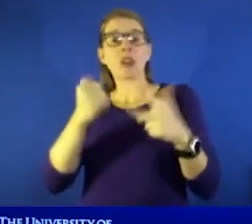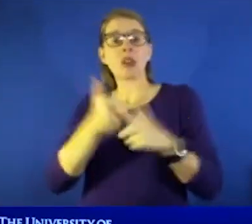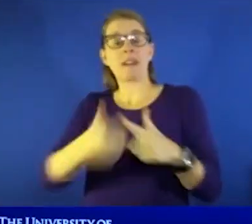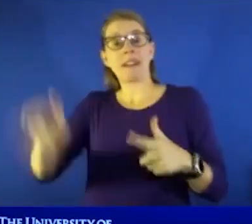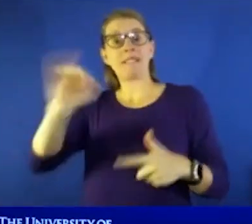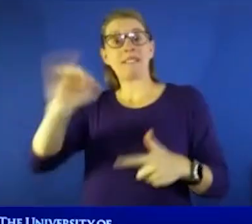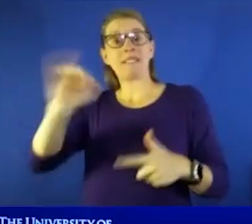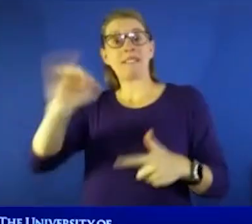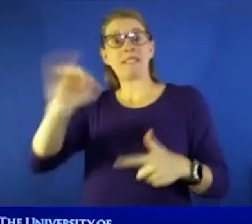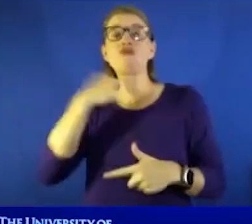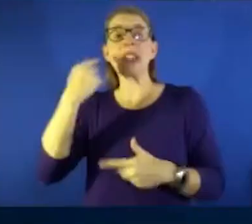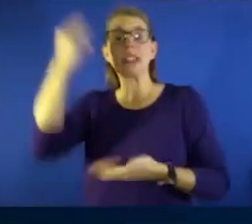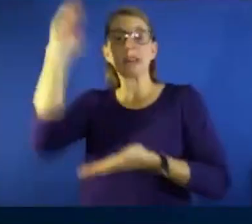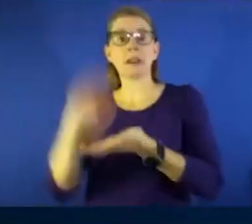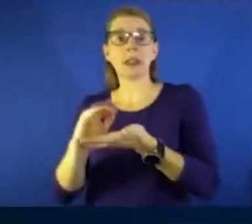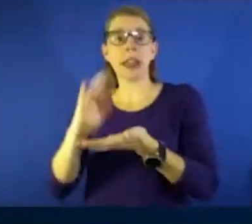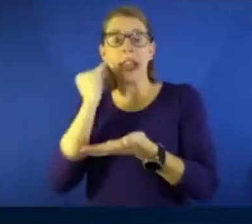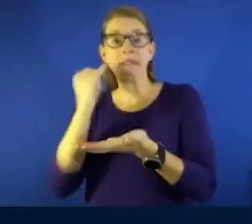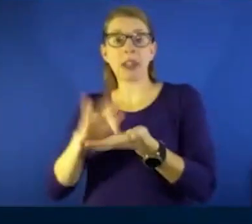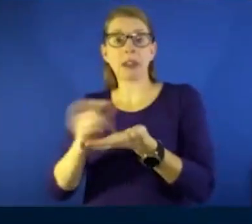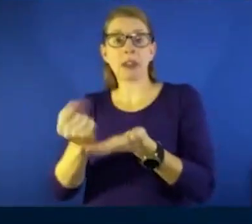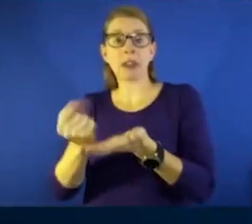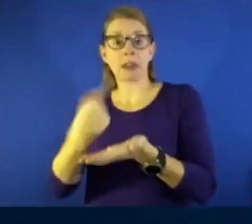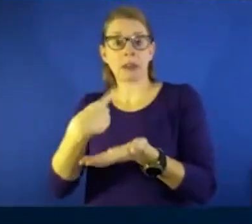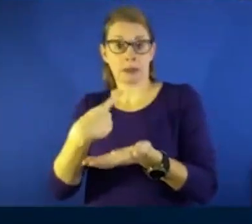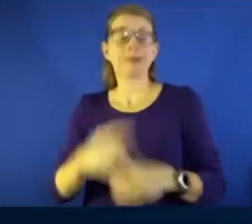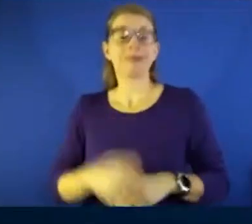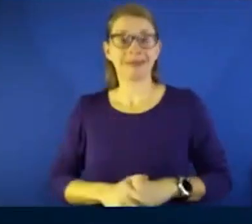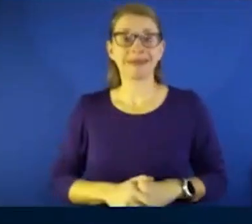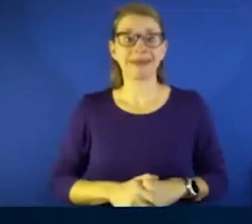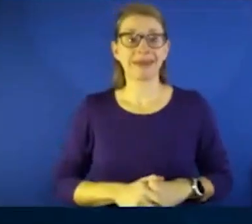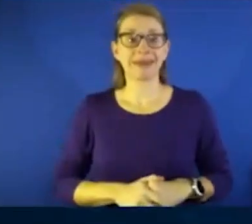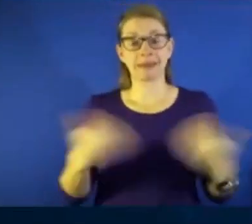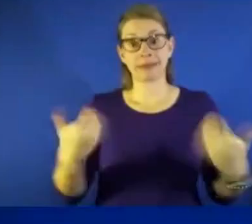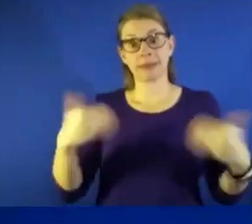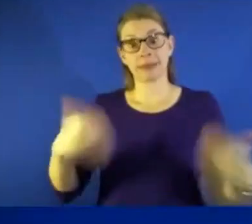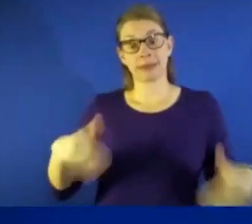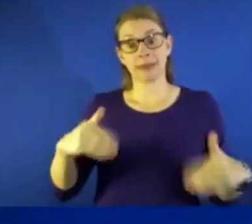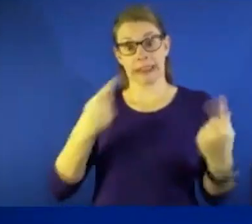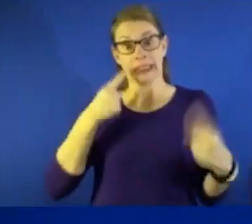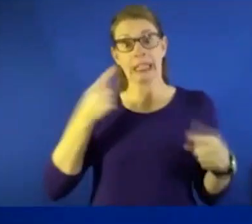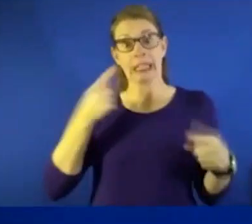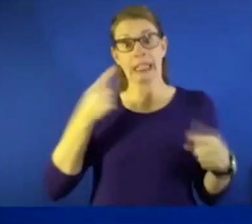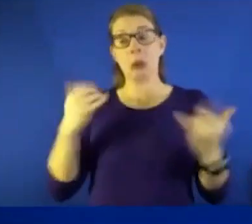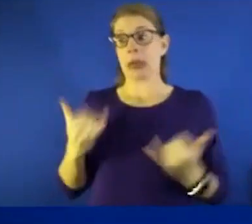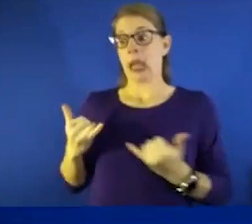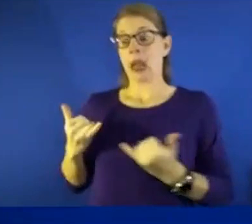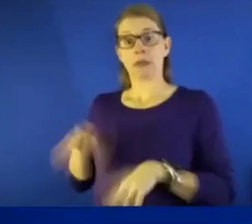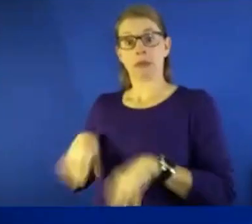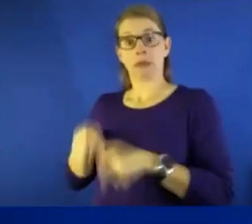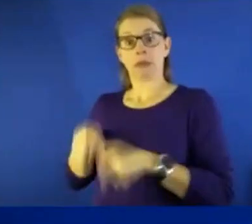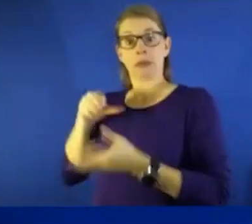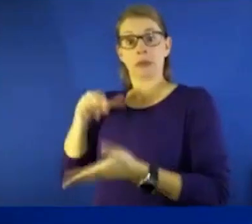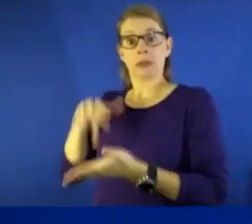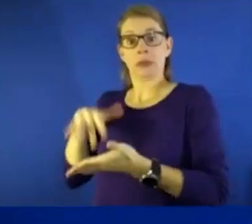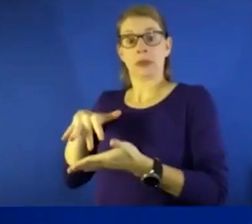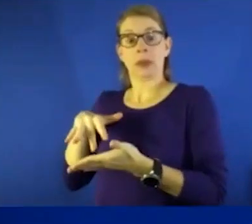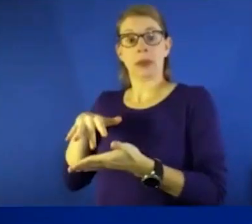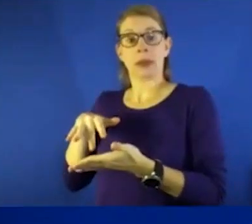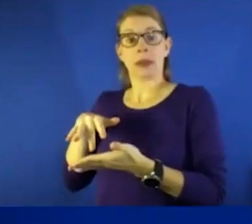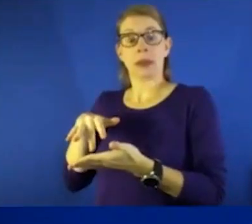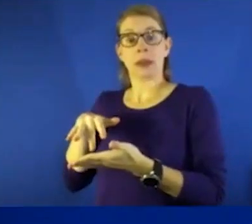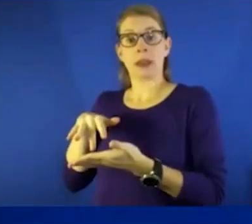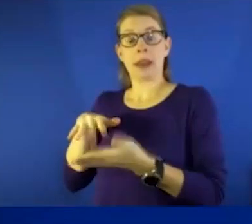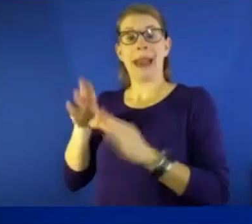hospital. And I think it'll be a huge win. The other thing they're doing now is studying people in households with one